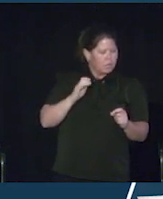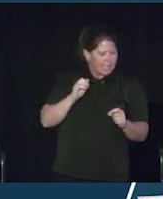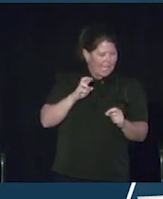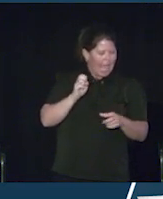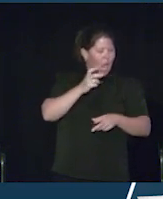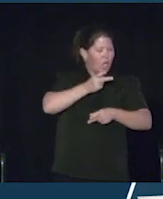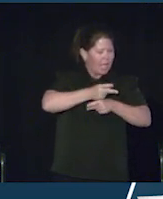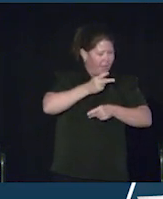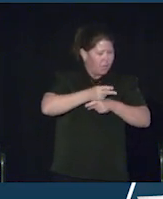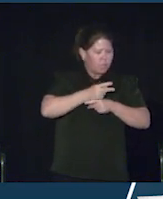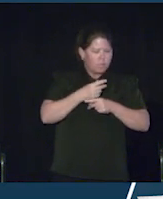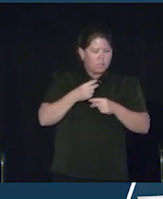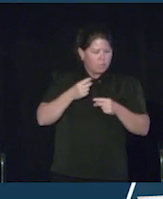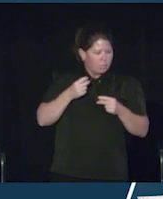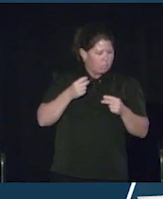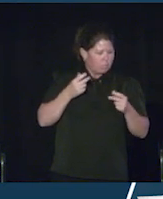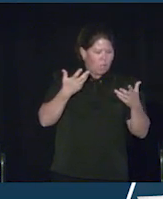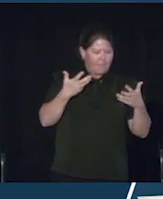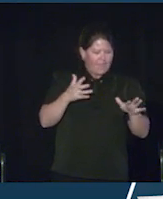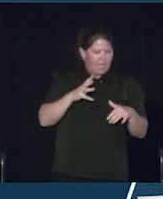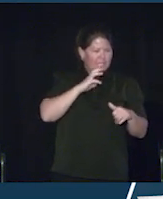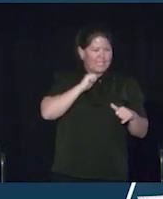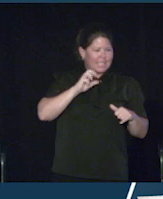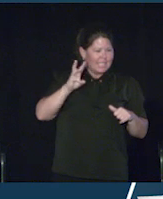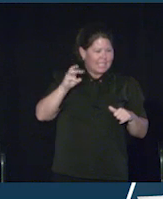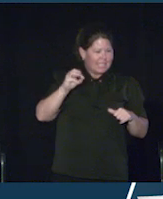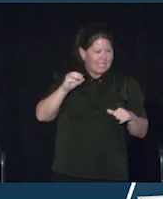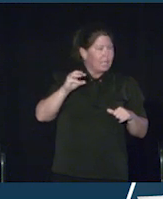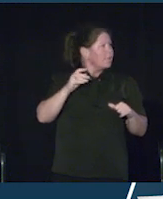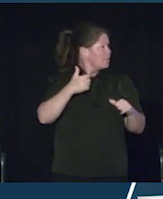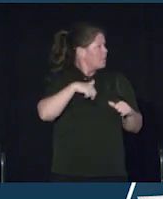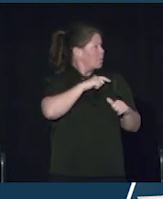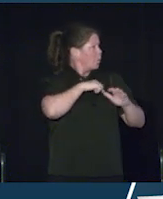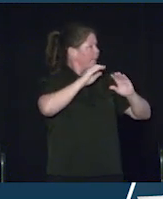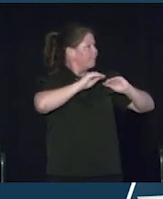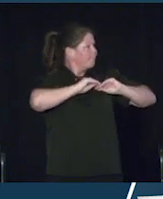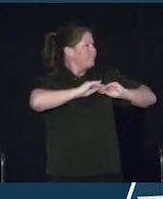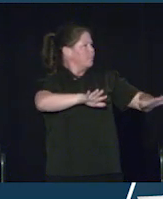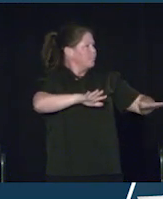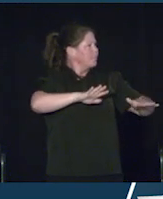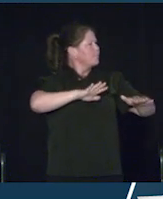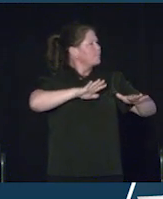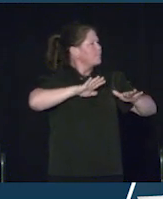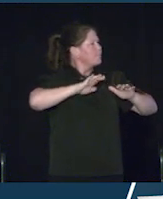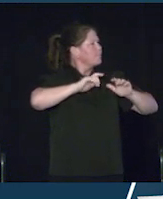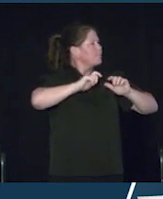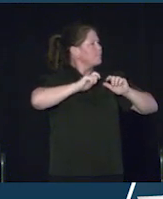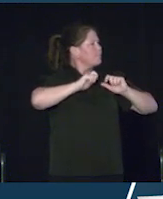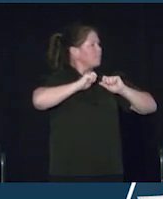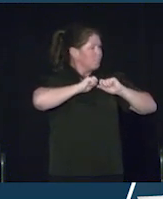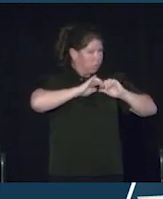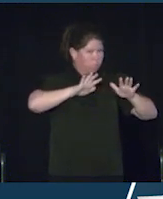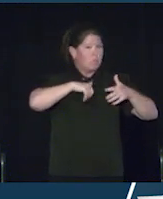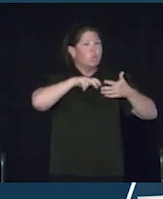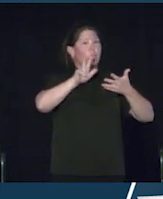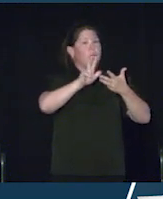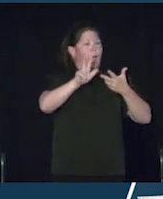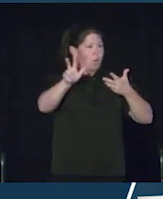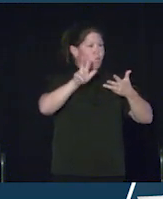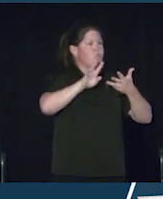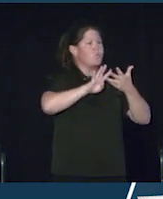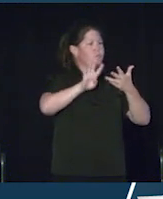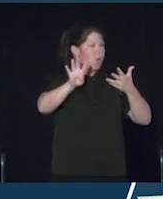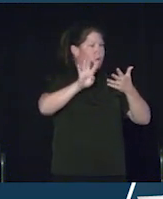We issued pre-enrollment interest letters to everybody in categories 3, 4, and 5. If your loved one